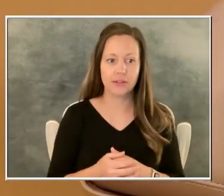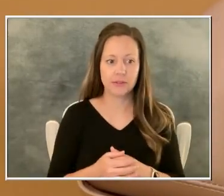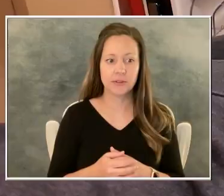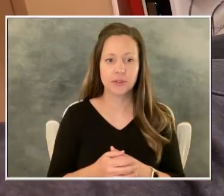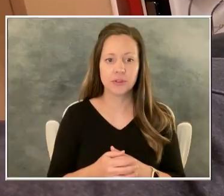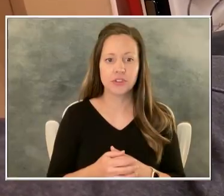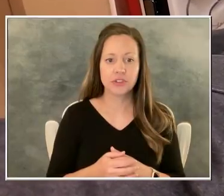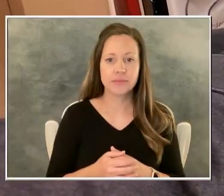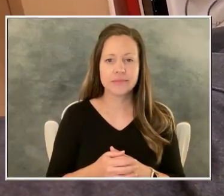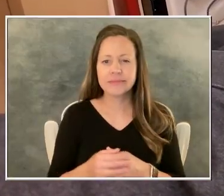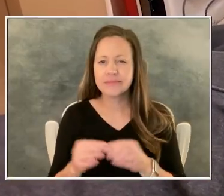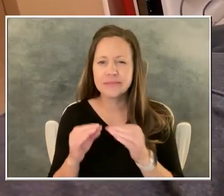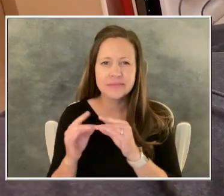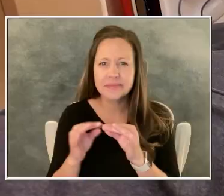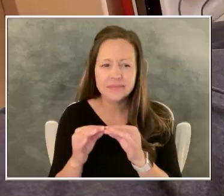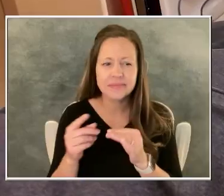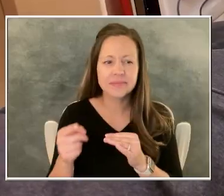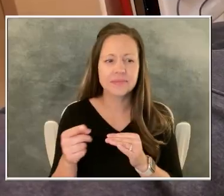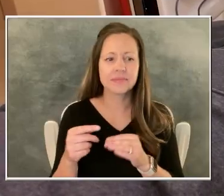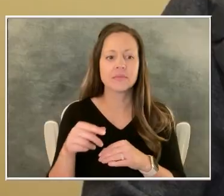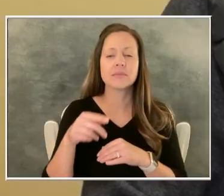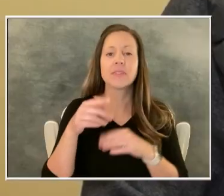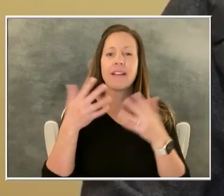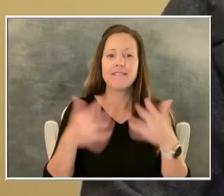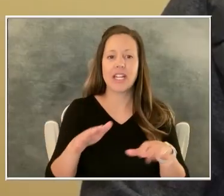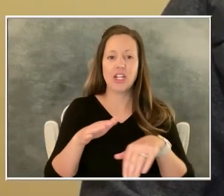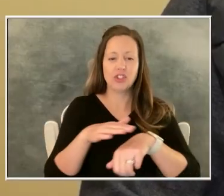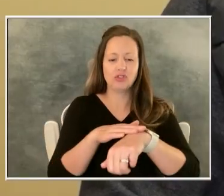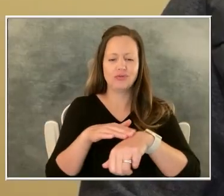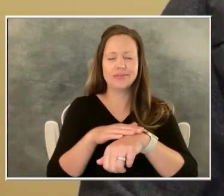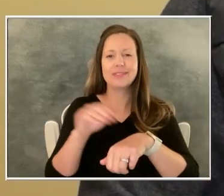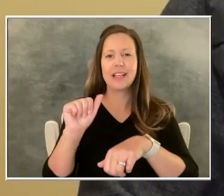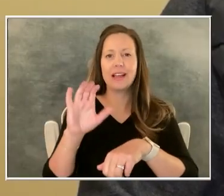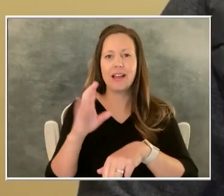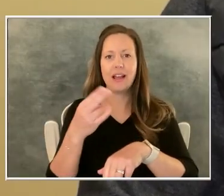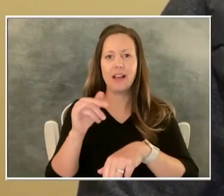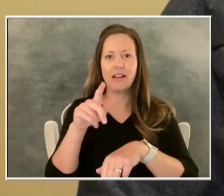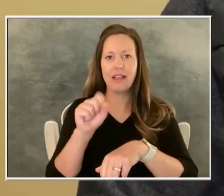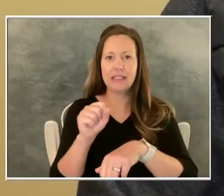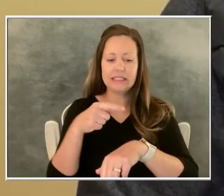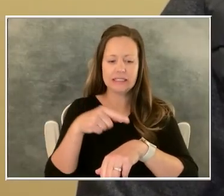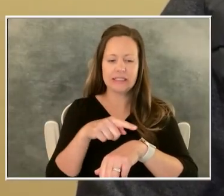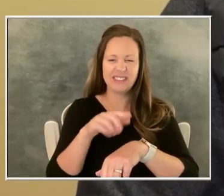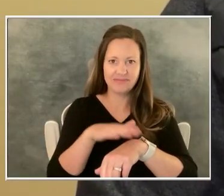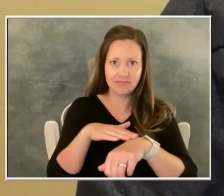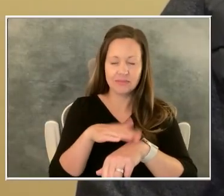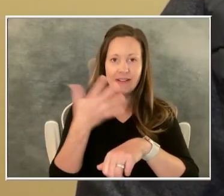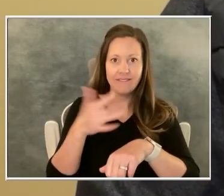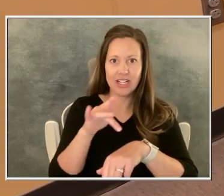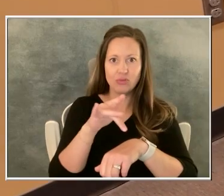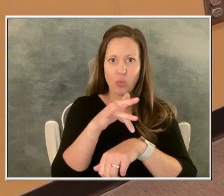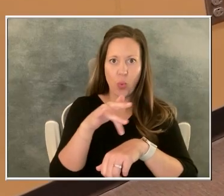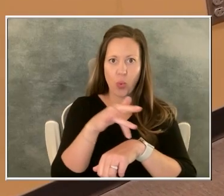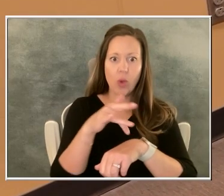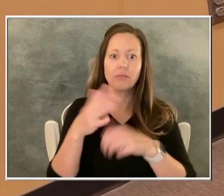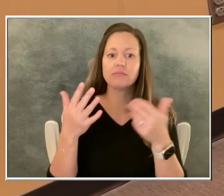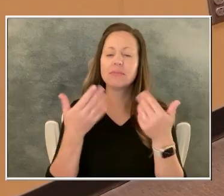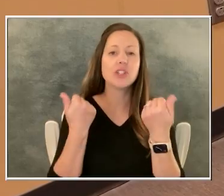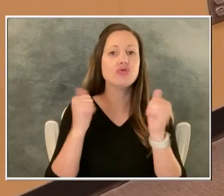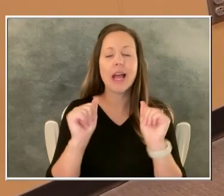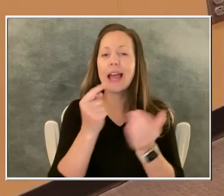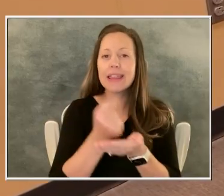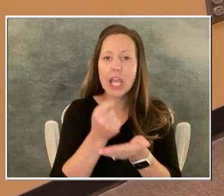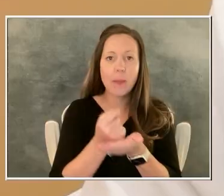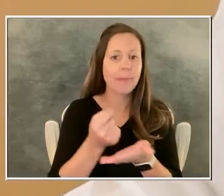hole and messed up my Achilles and tried to do therapy on it first to try to rehab it, and it just didn't work out. Feel the little sting